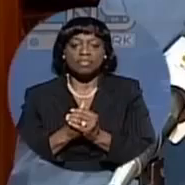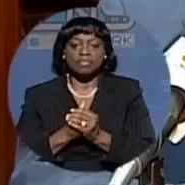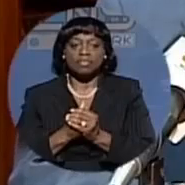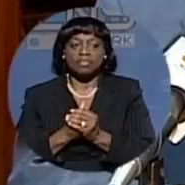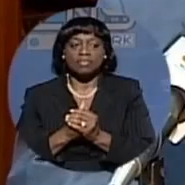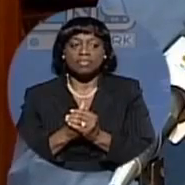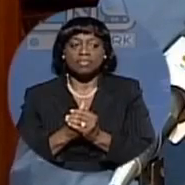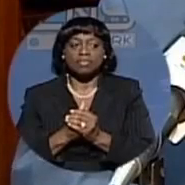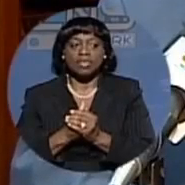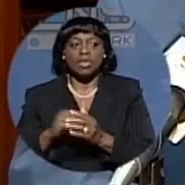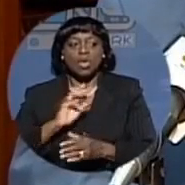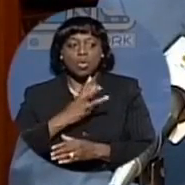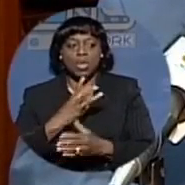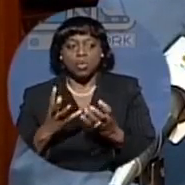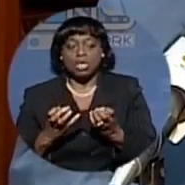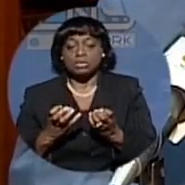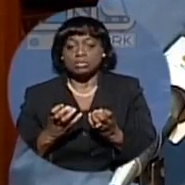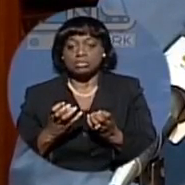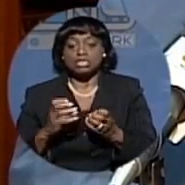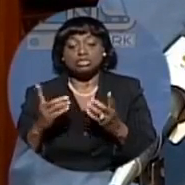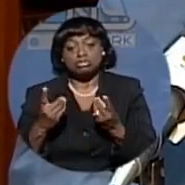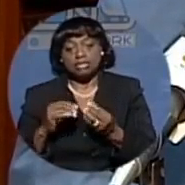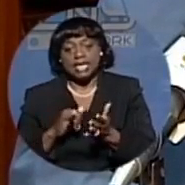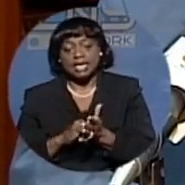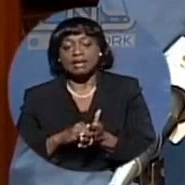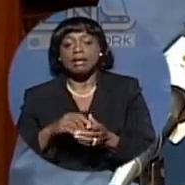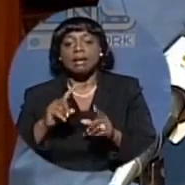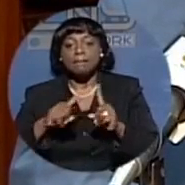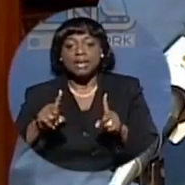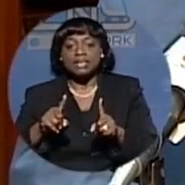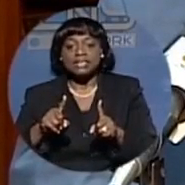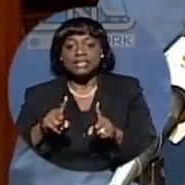In fact, not just we like to do that. I think every commission prior to